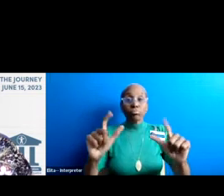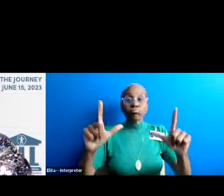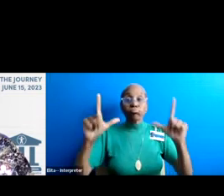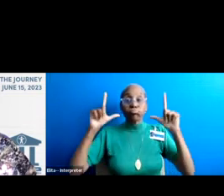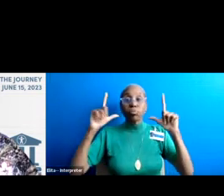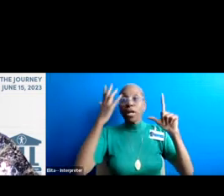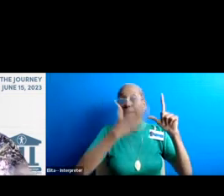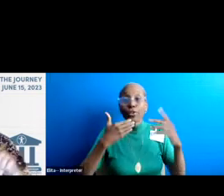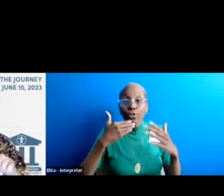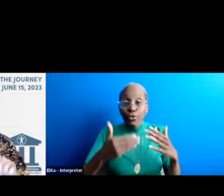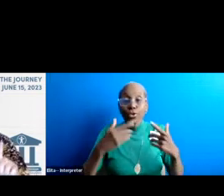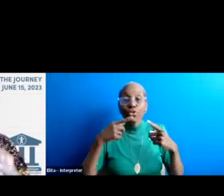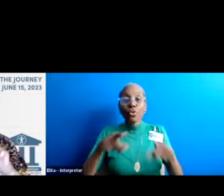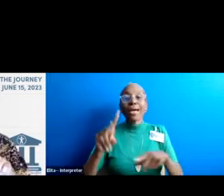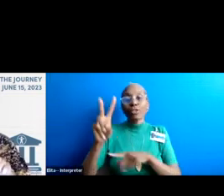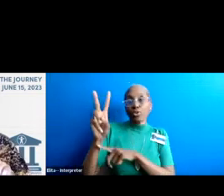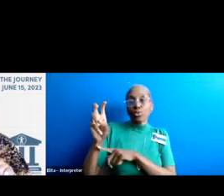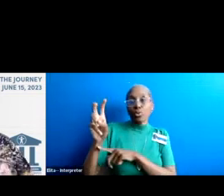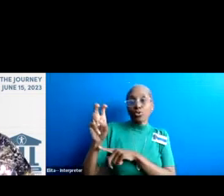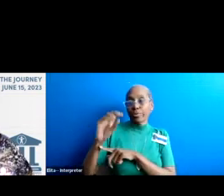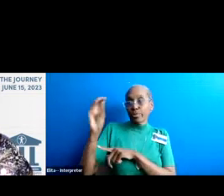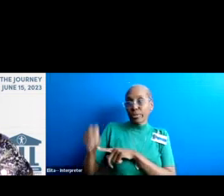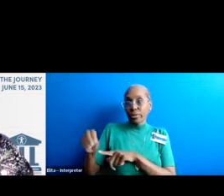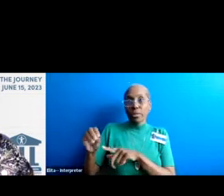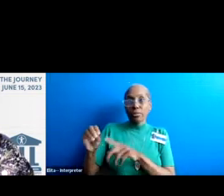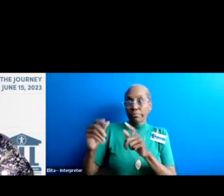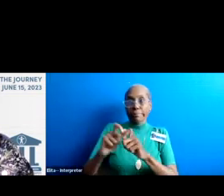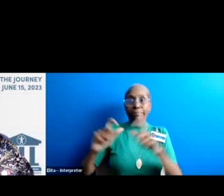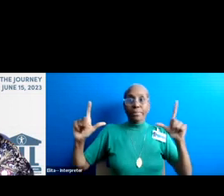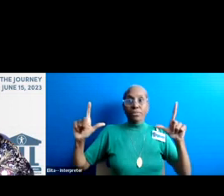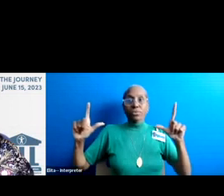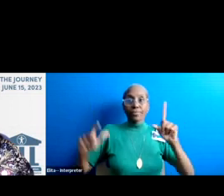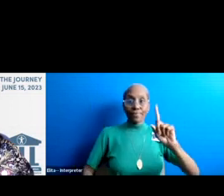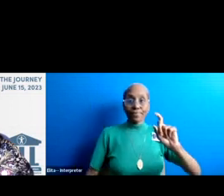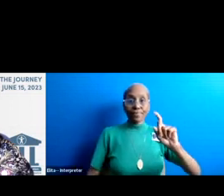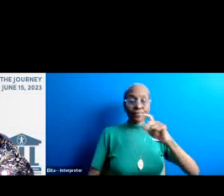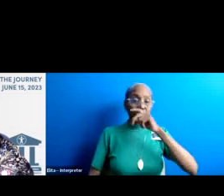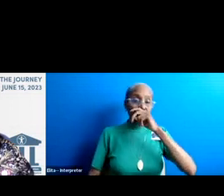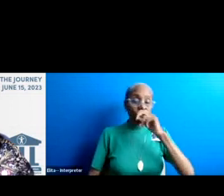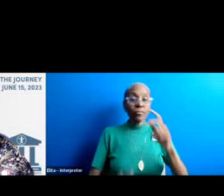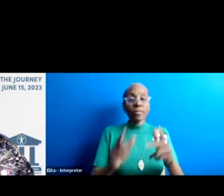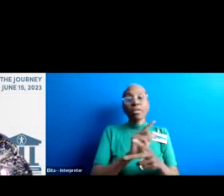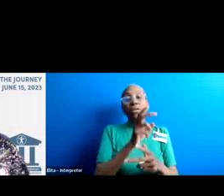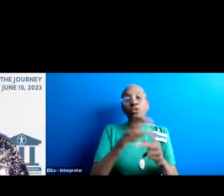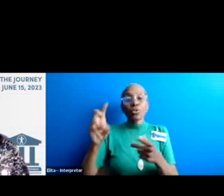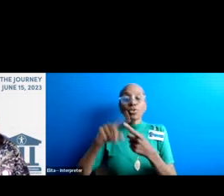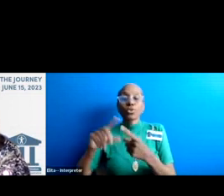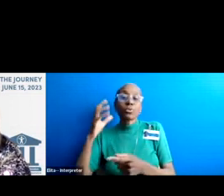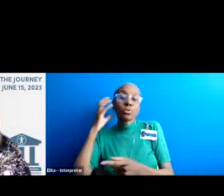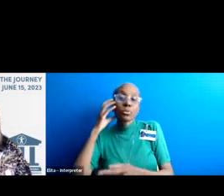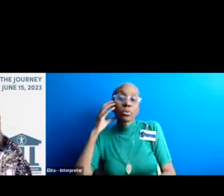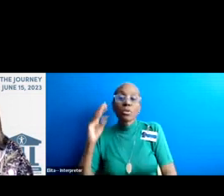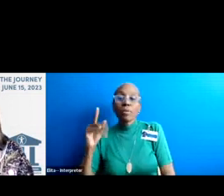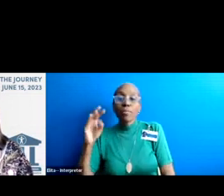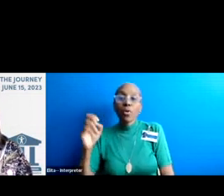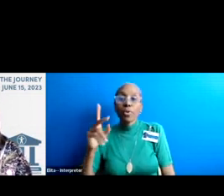and still look good at 200% scaling? this also kind of switches over to a mobile view. So now I need to